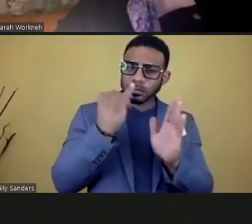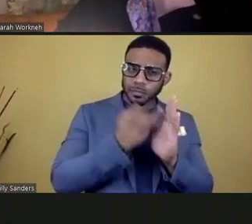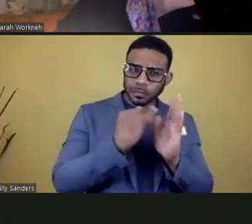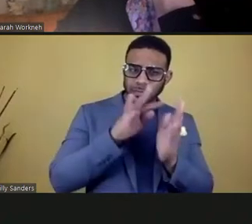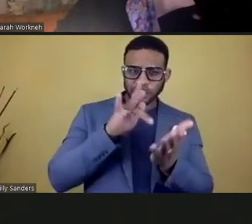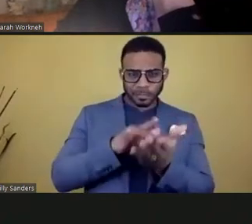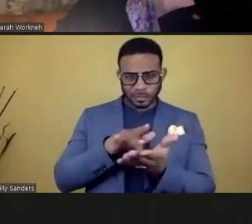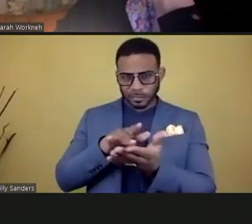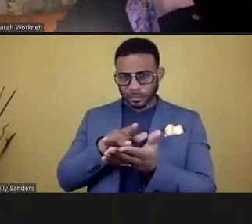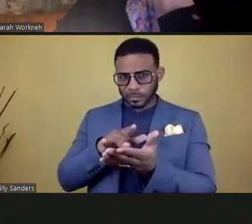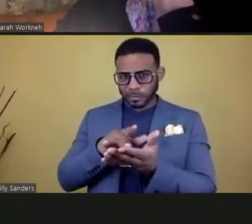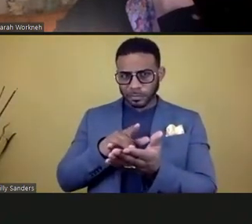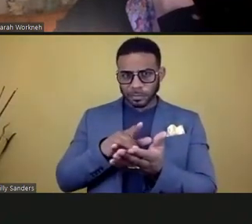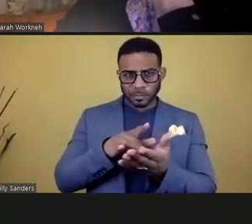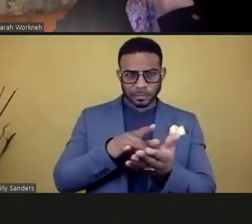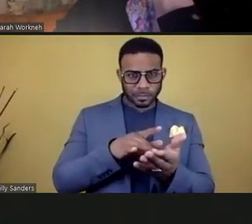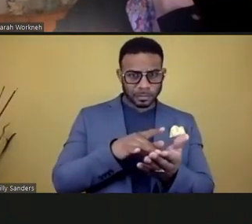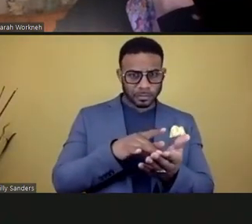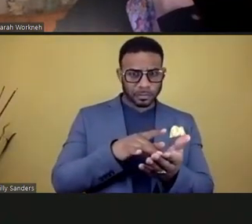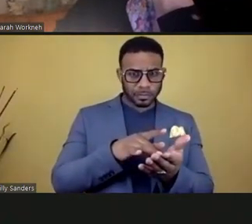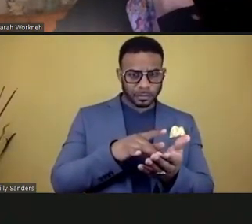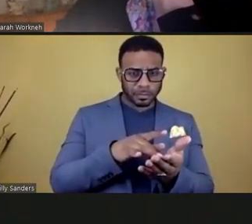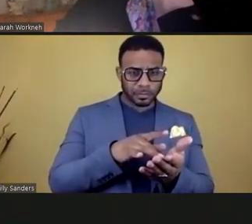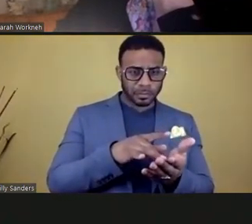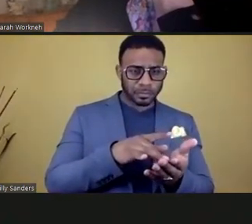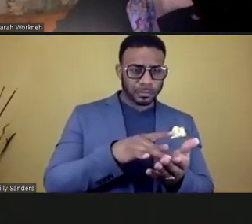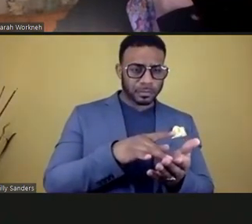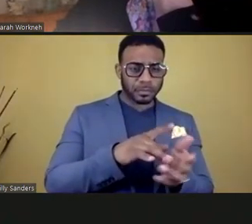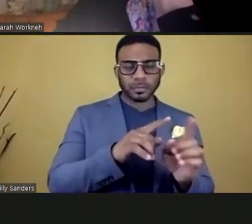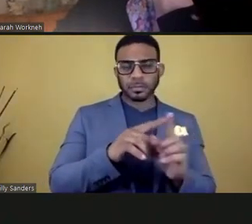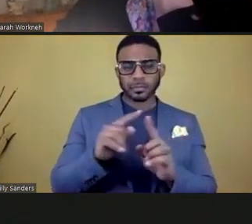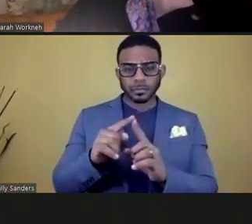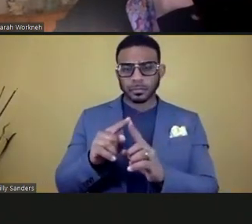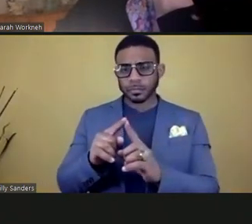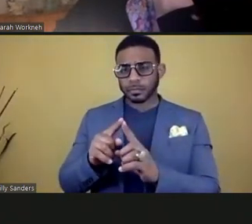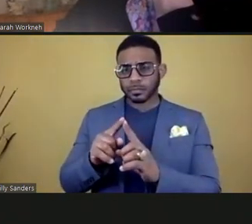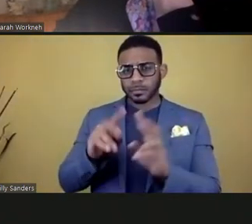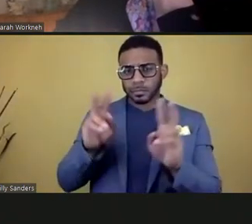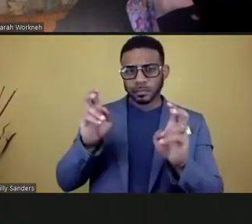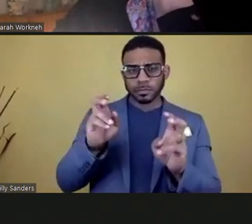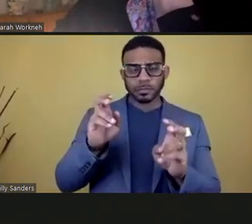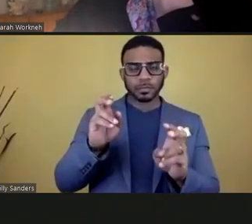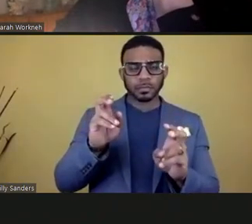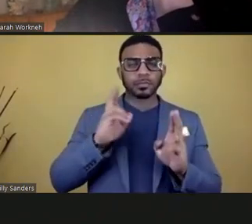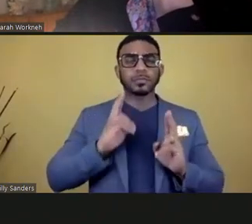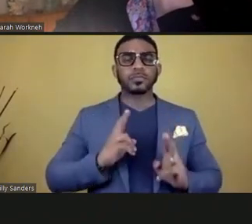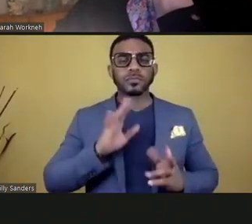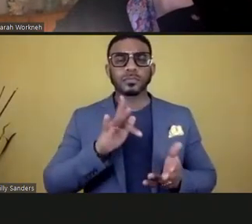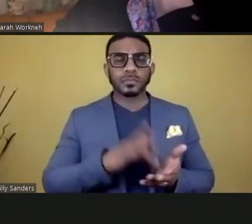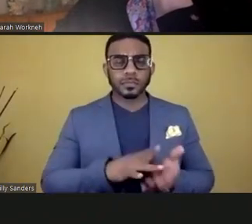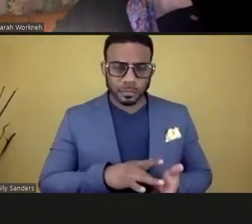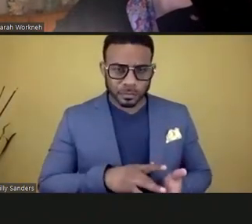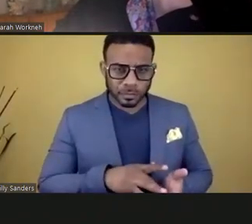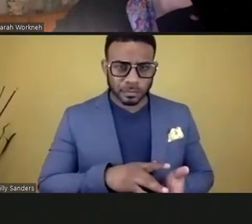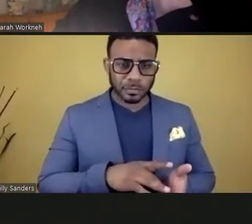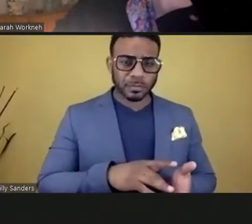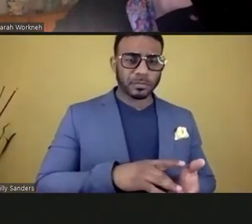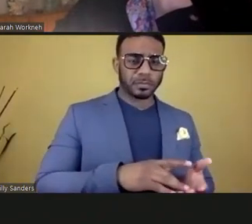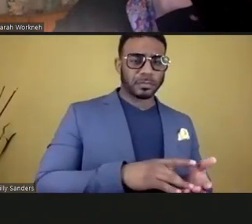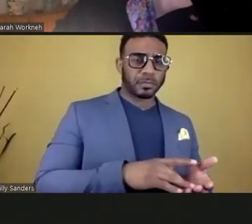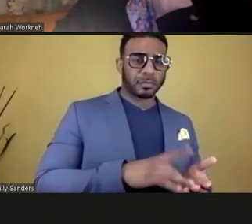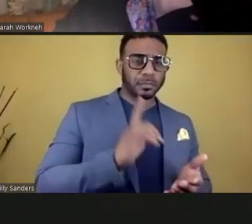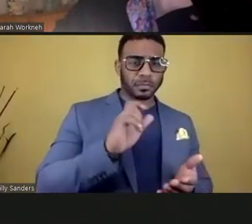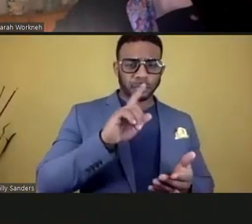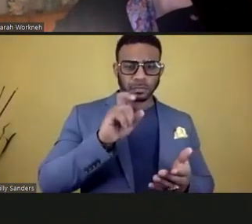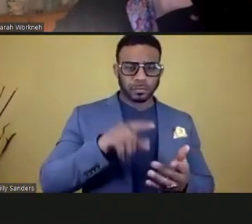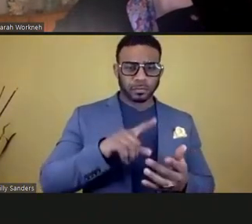artist-centered, you know, and also the phrase human-centered. So one of the questions